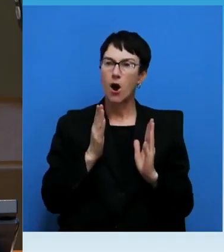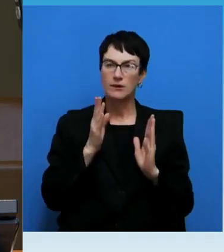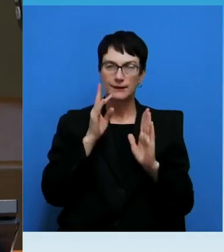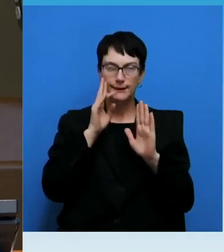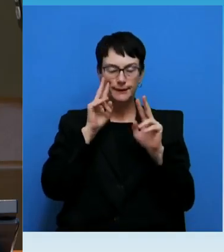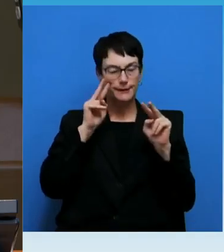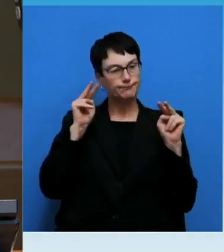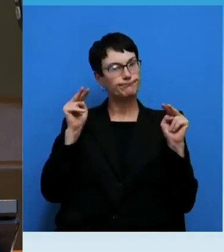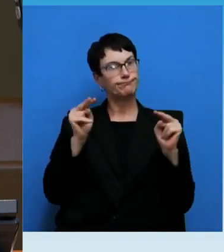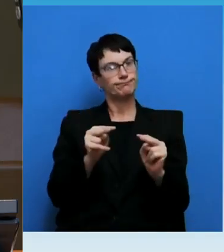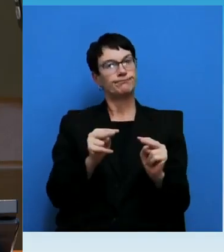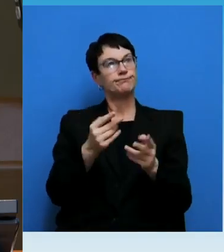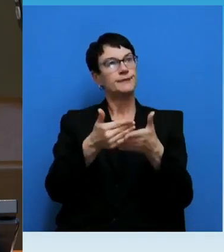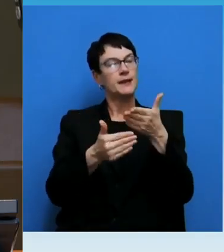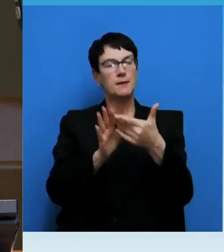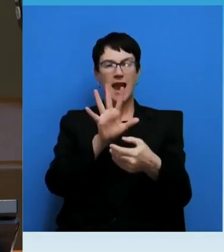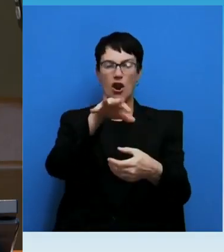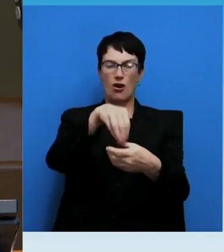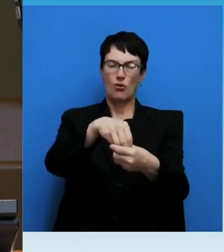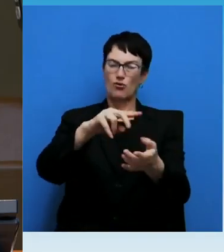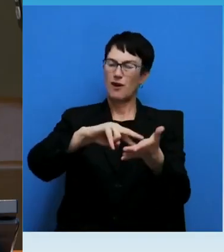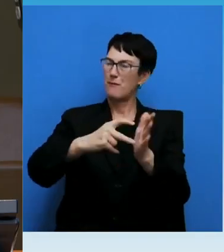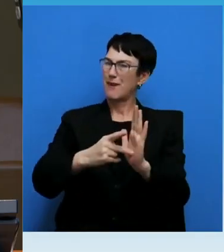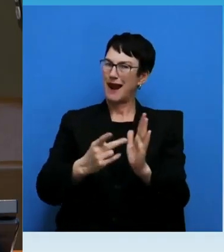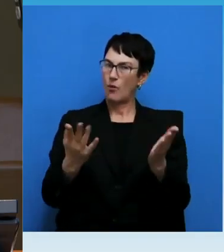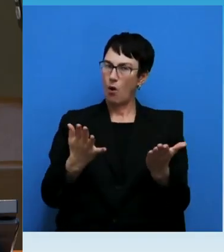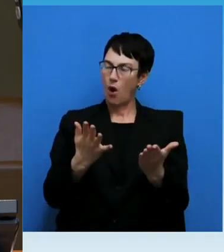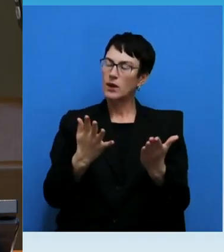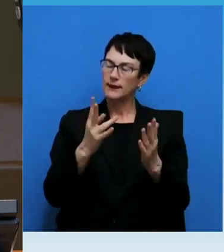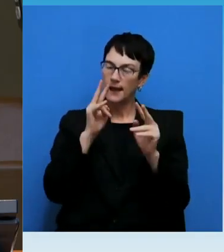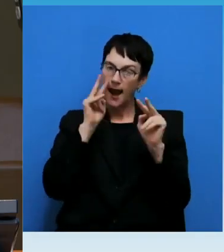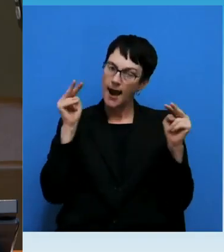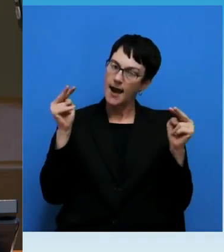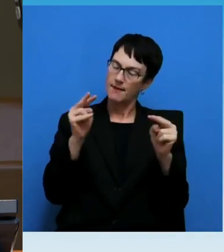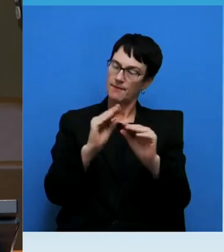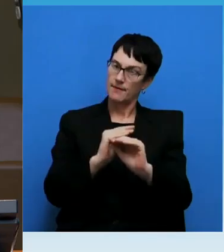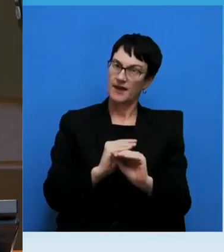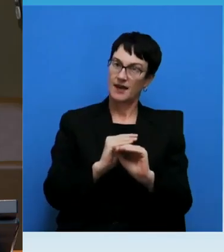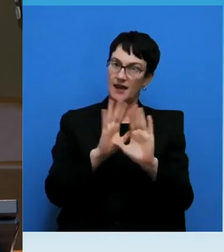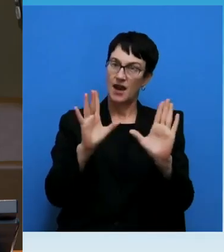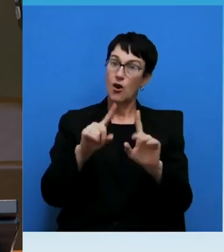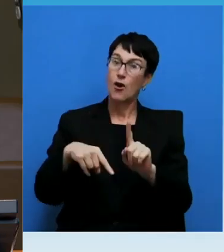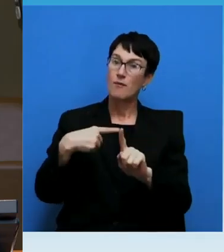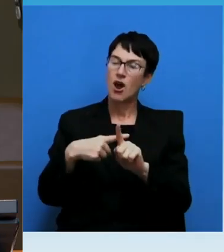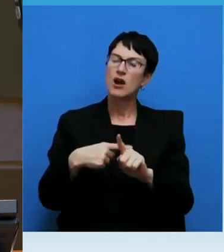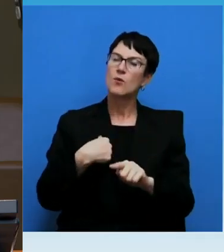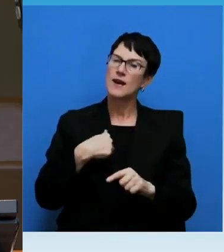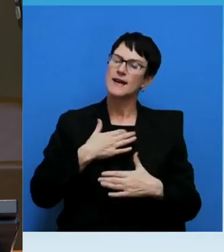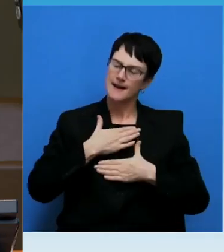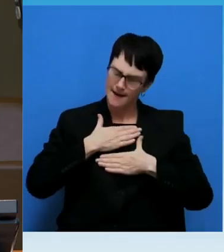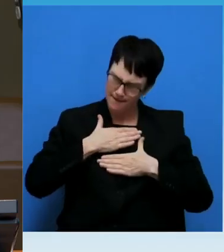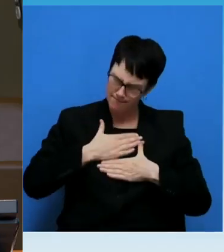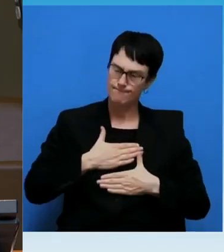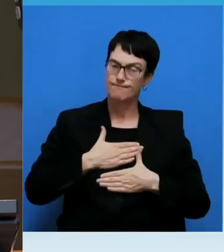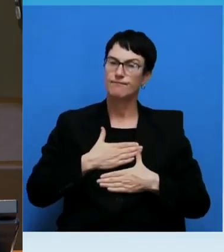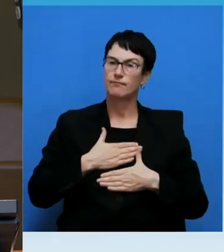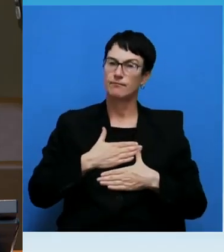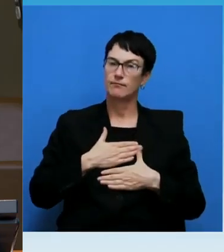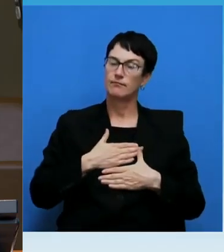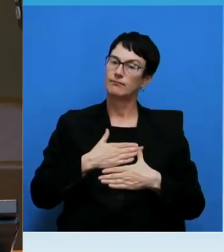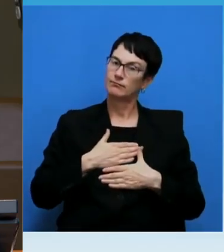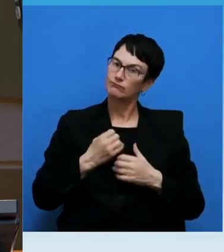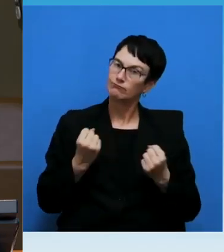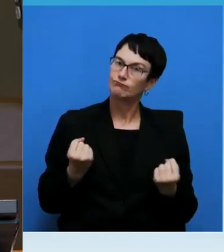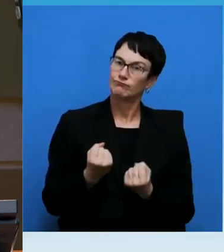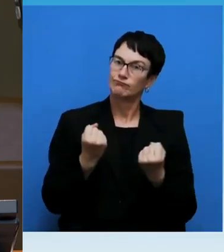resolve and with a clear determination to change and to impact positively the reality of millions